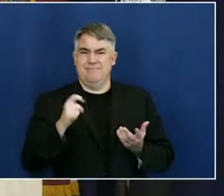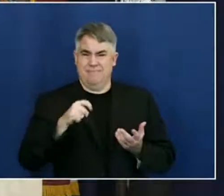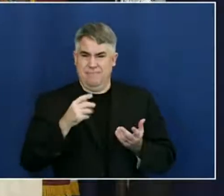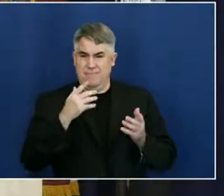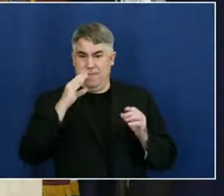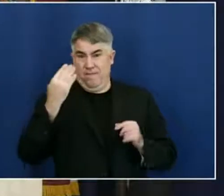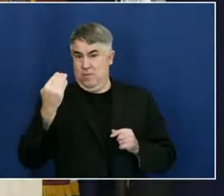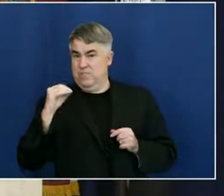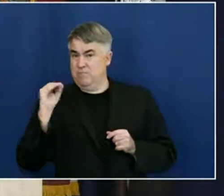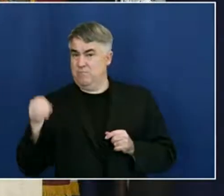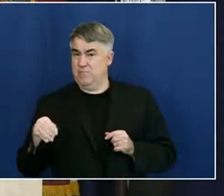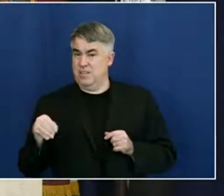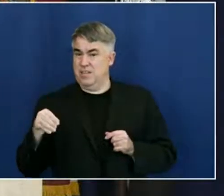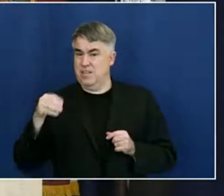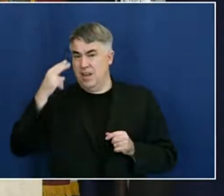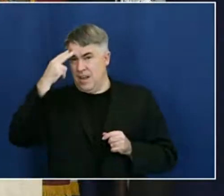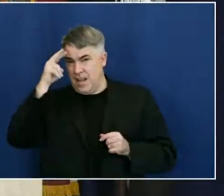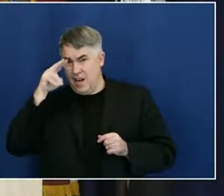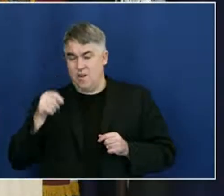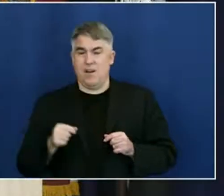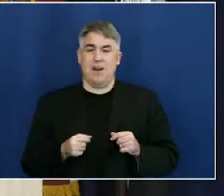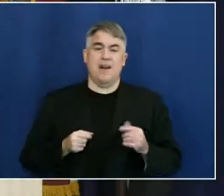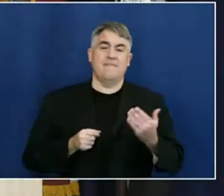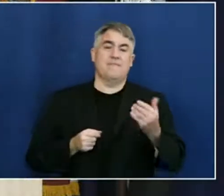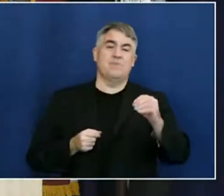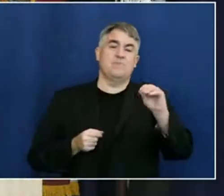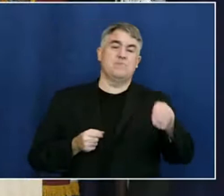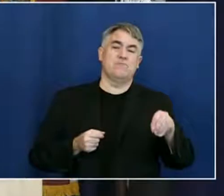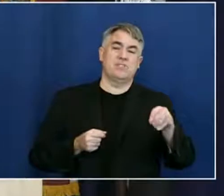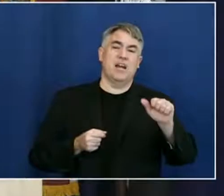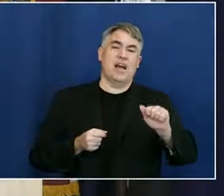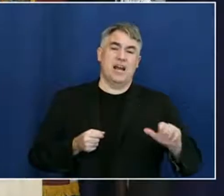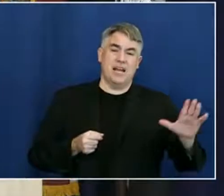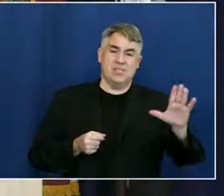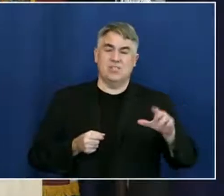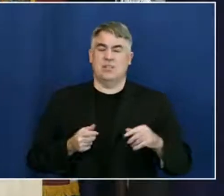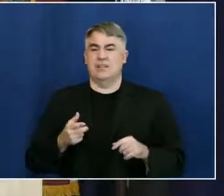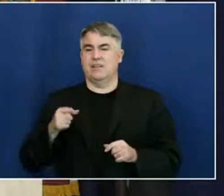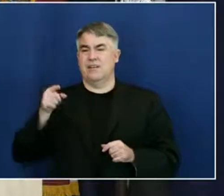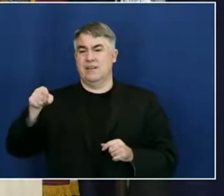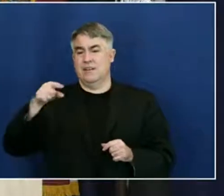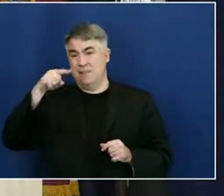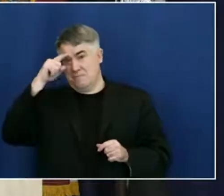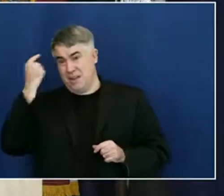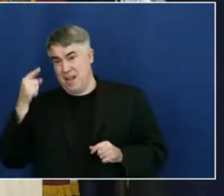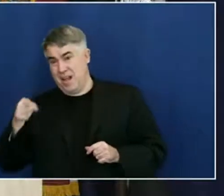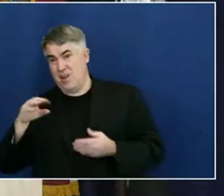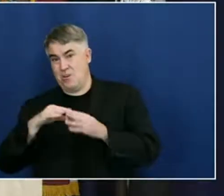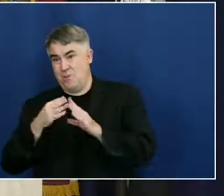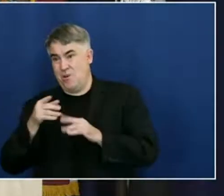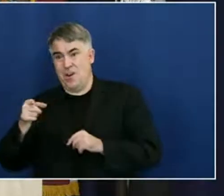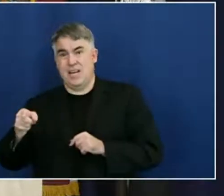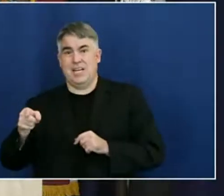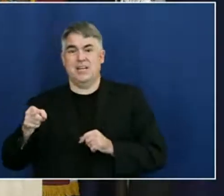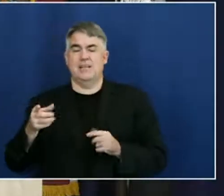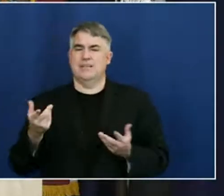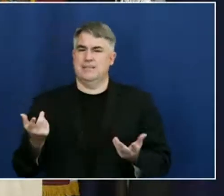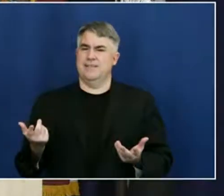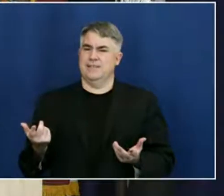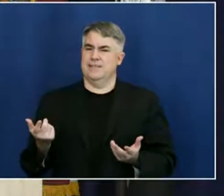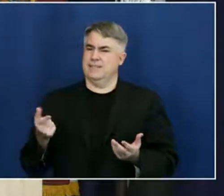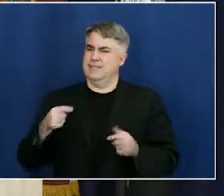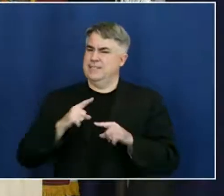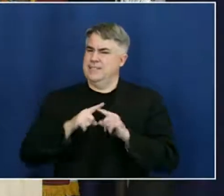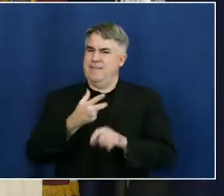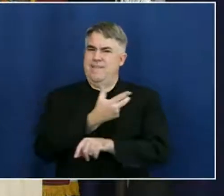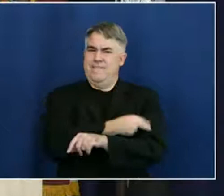in the Asian community, 2% in the Black and African American community. But I really want to emphasize that these numbers are reflective of the different vaccination phases, which